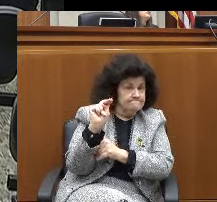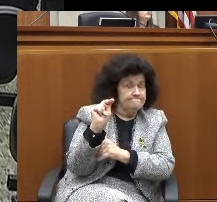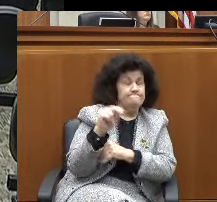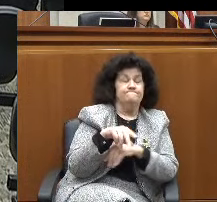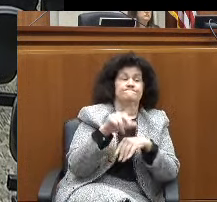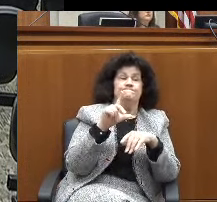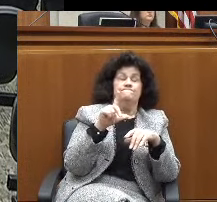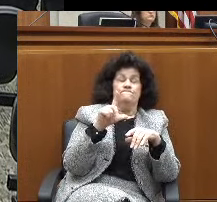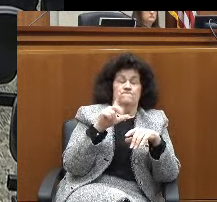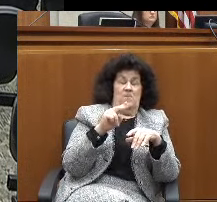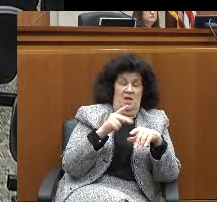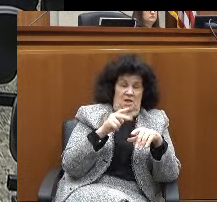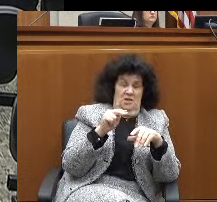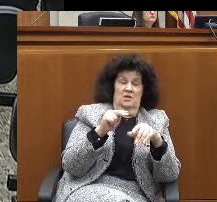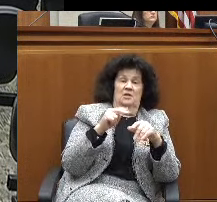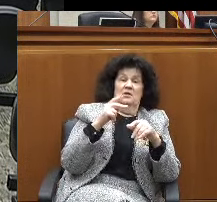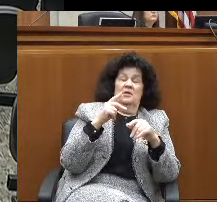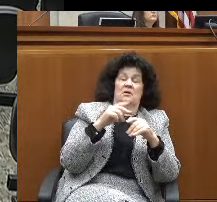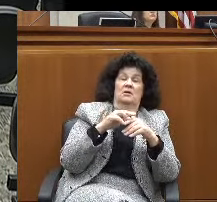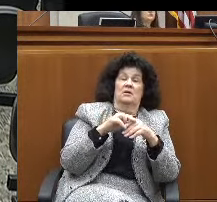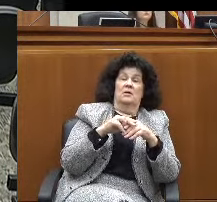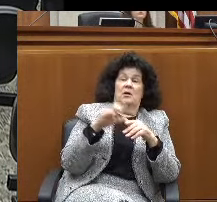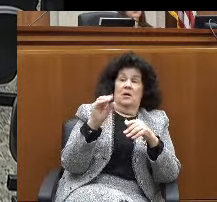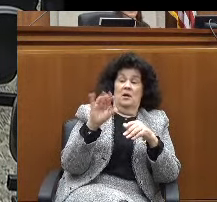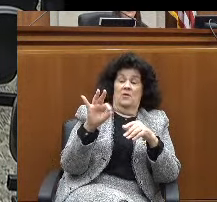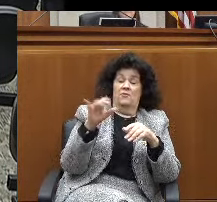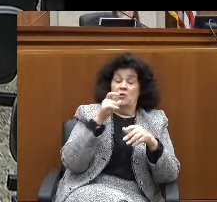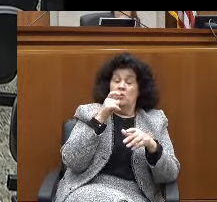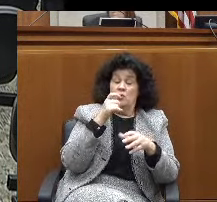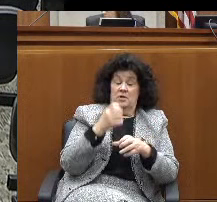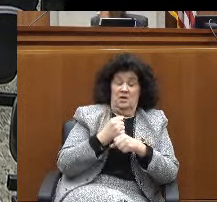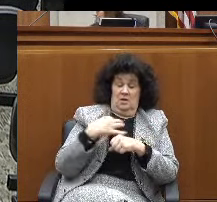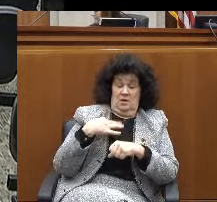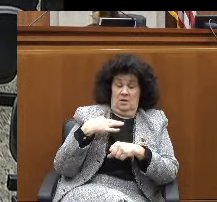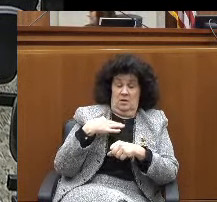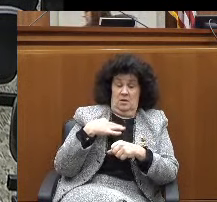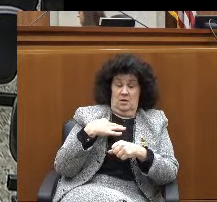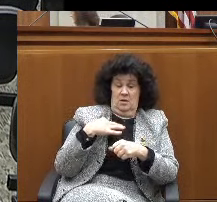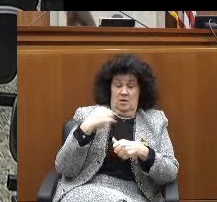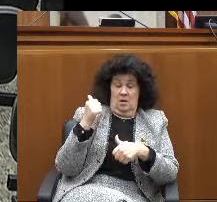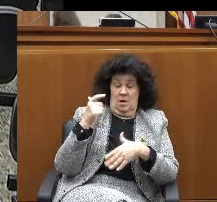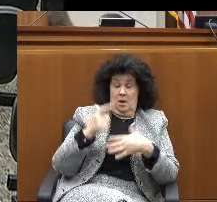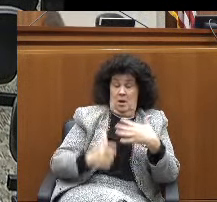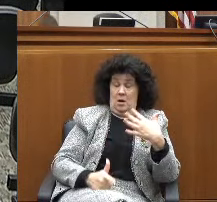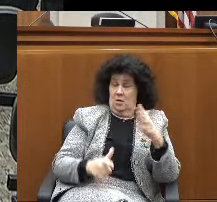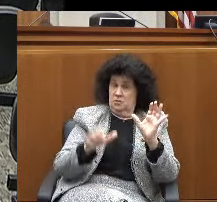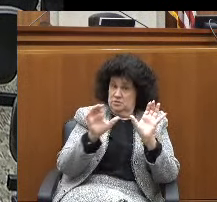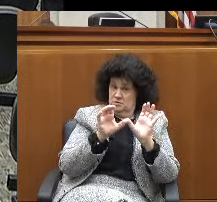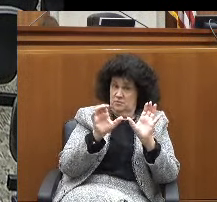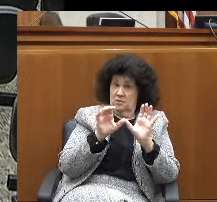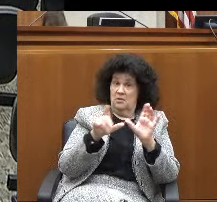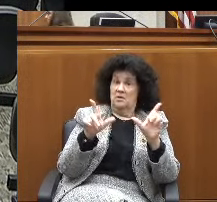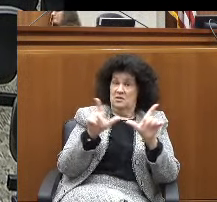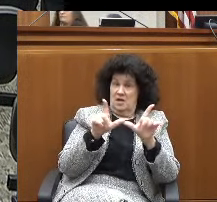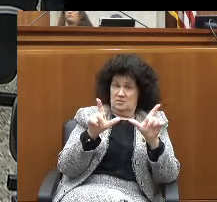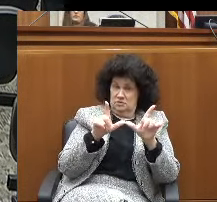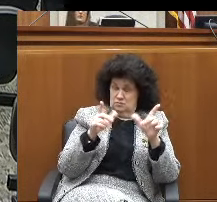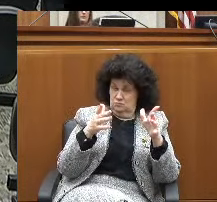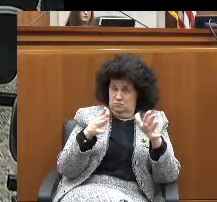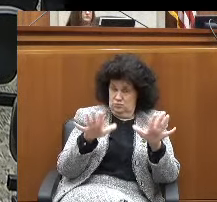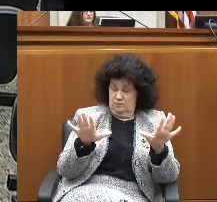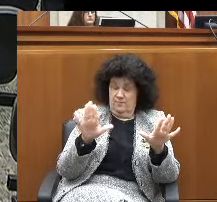general pool to gather applicants. Of the applications received, they were all certified and licensed by the Louisiana State